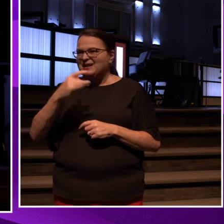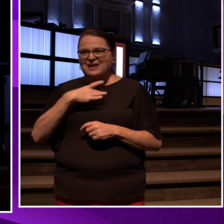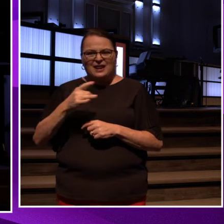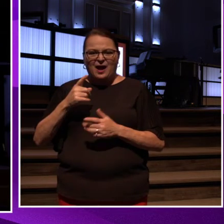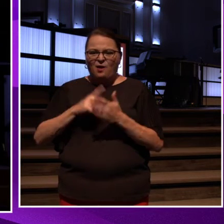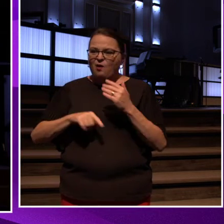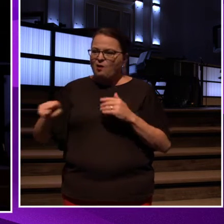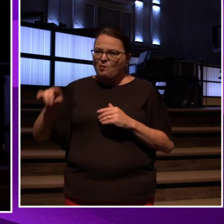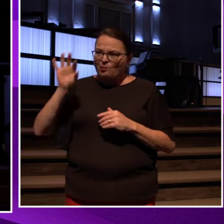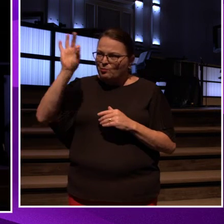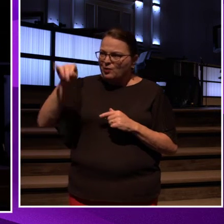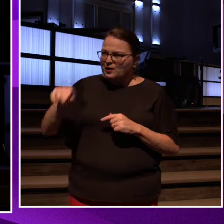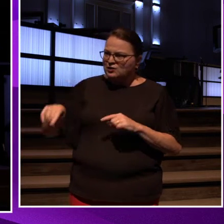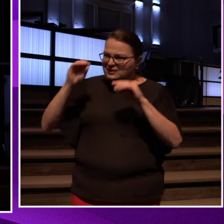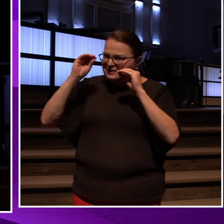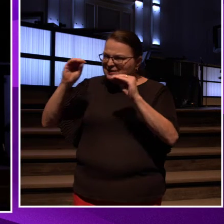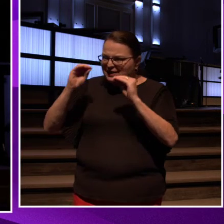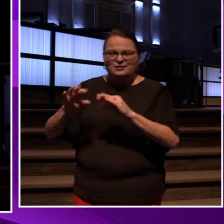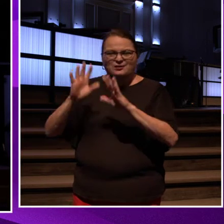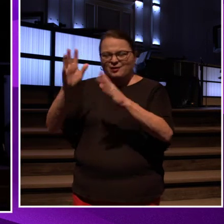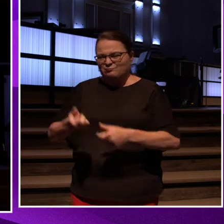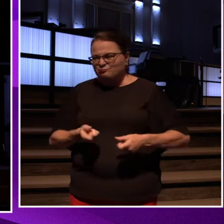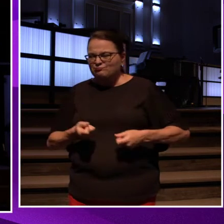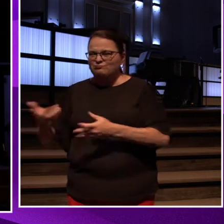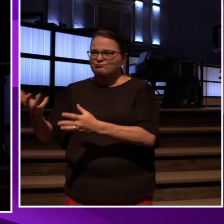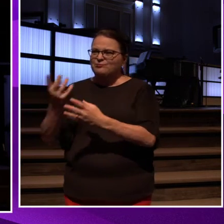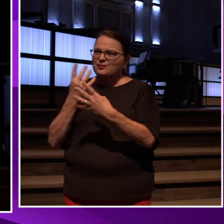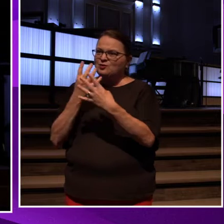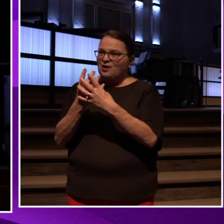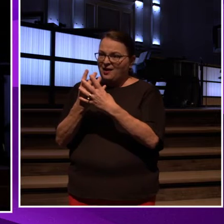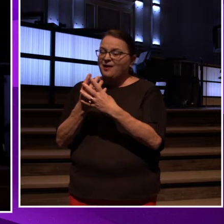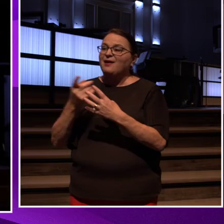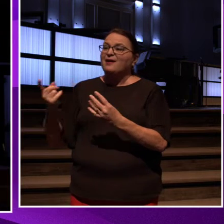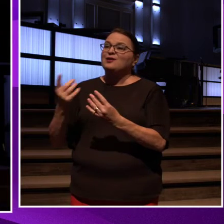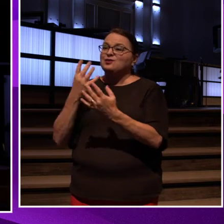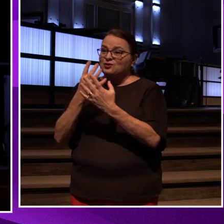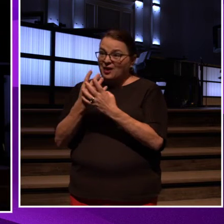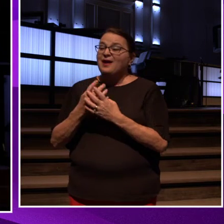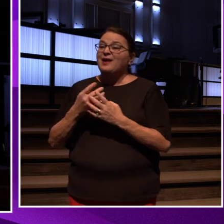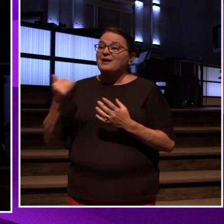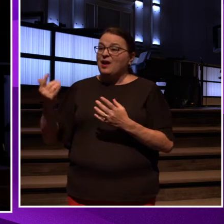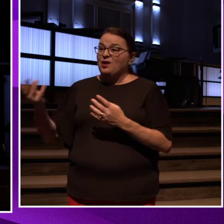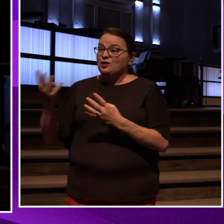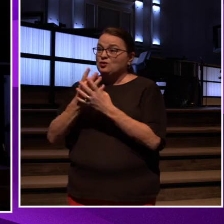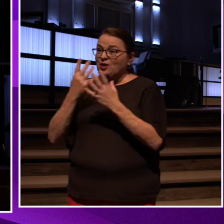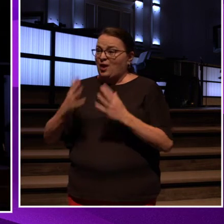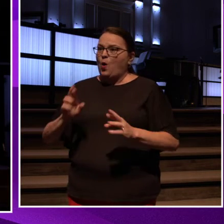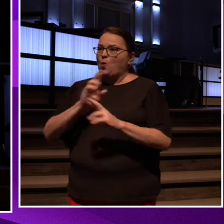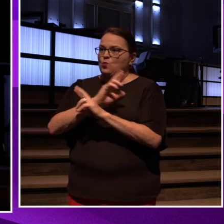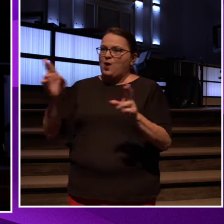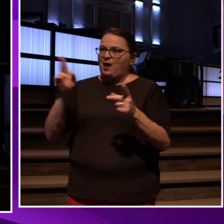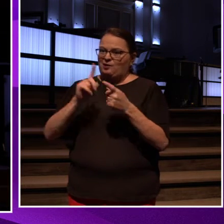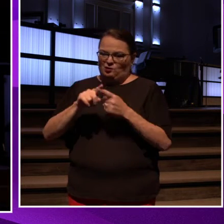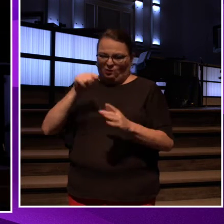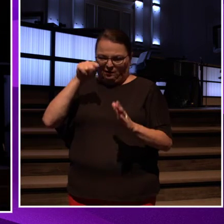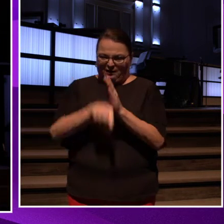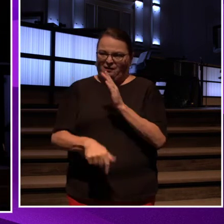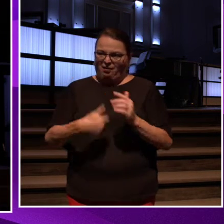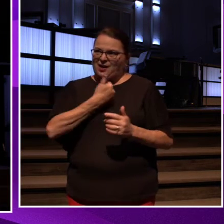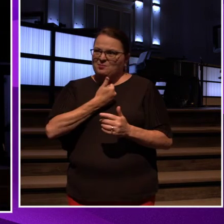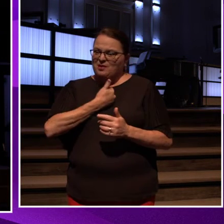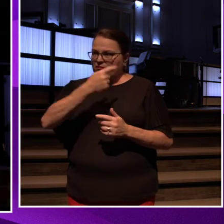and teaching. And so here they are in jail at Philippi, and this jailer is about to pull out his sword and kill himself because he thinks all